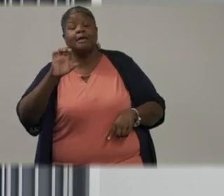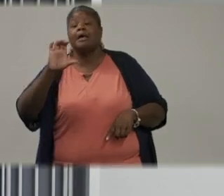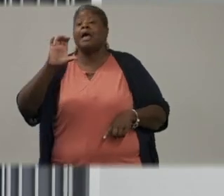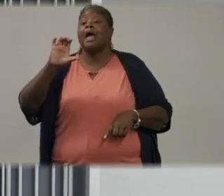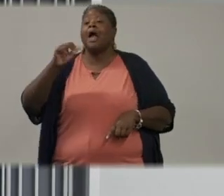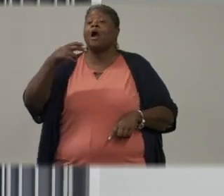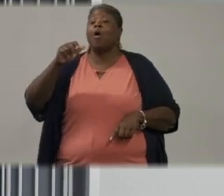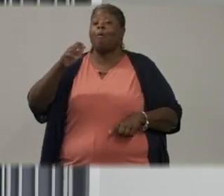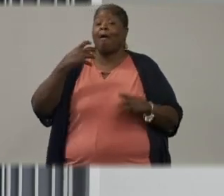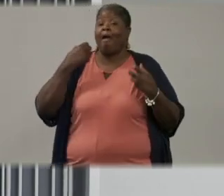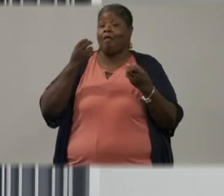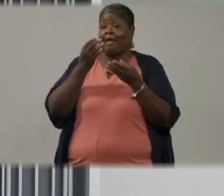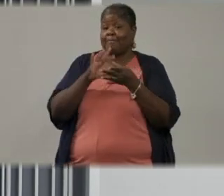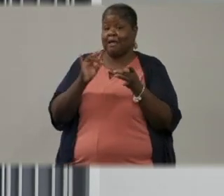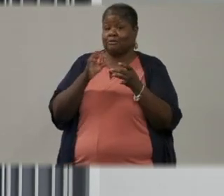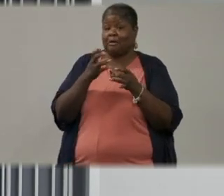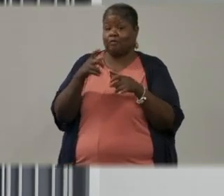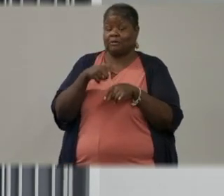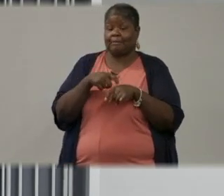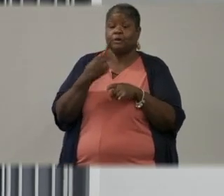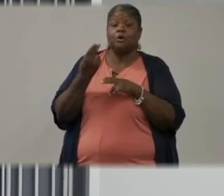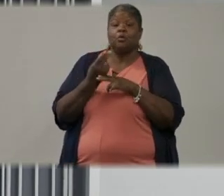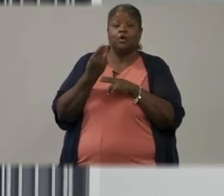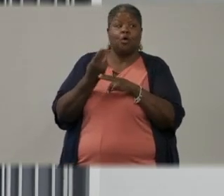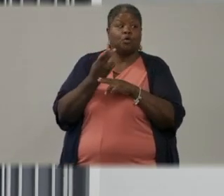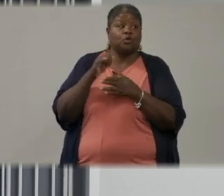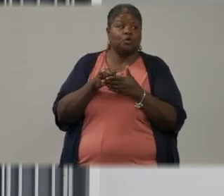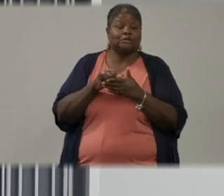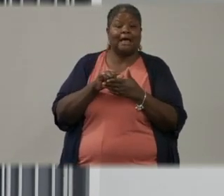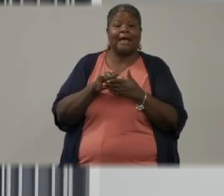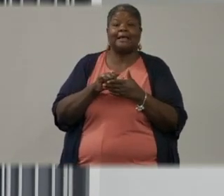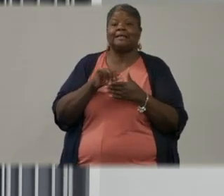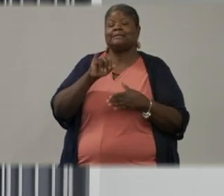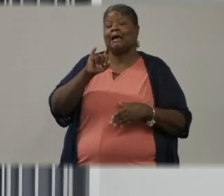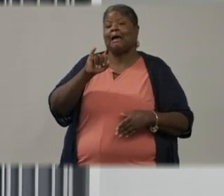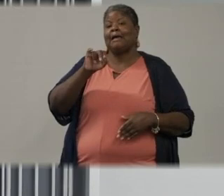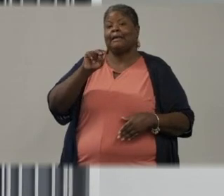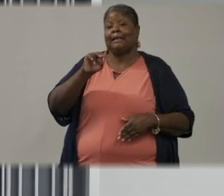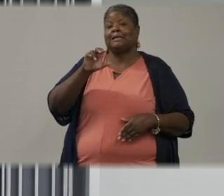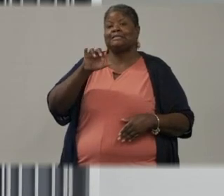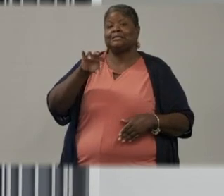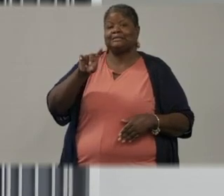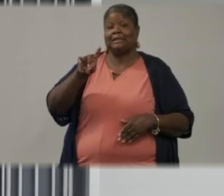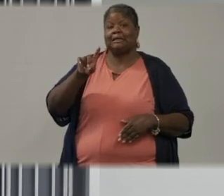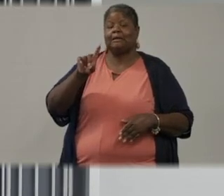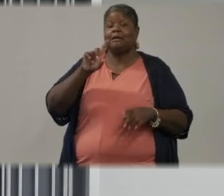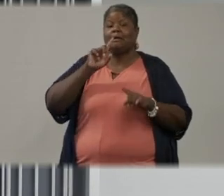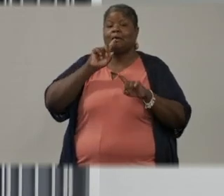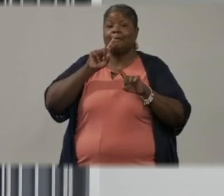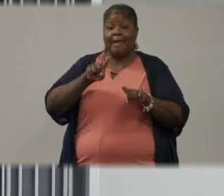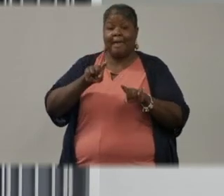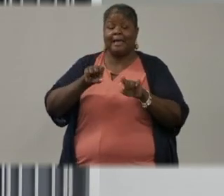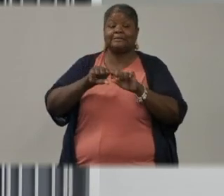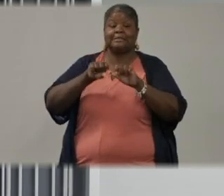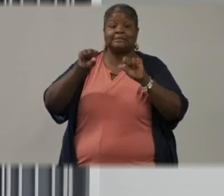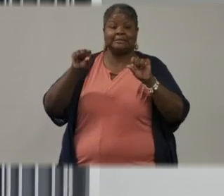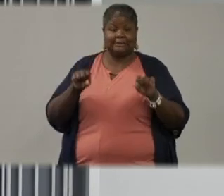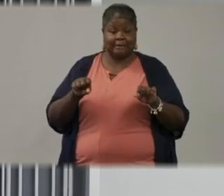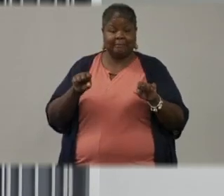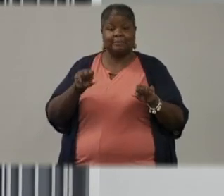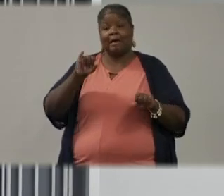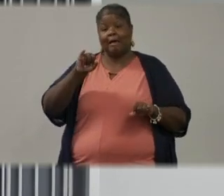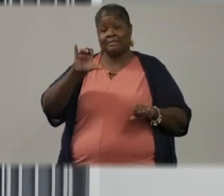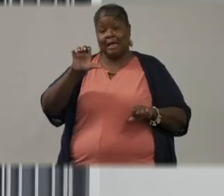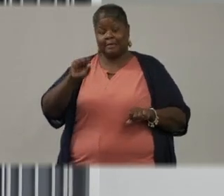mentioned this several times today, we don't use acronyms. It's Incident Command System. And but when you